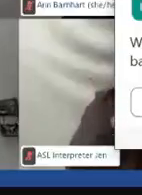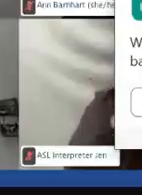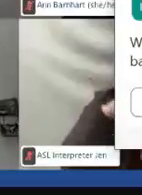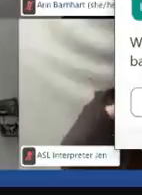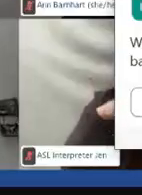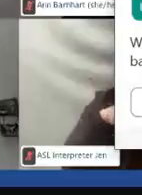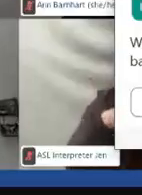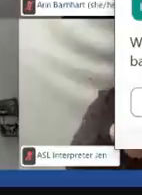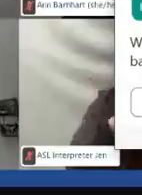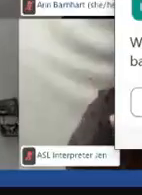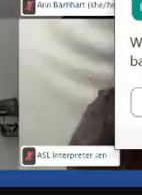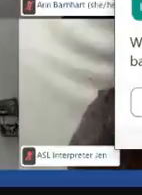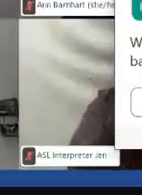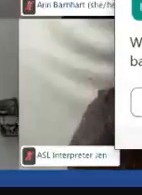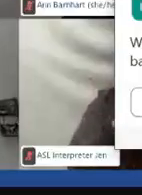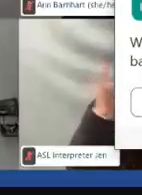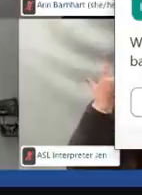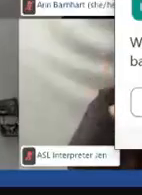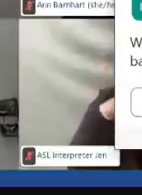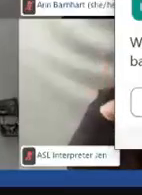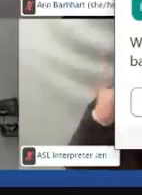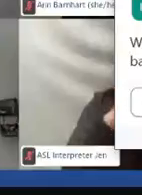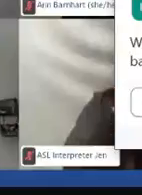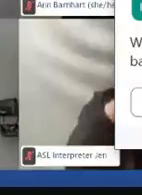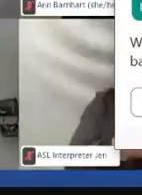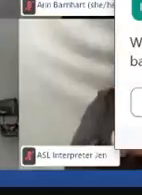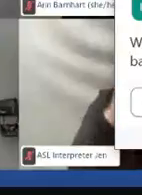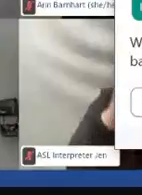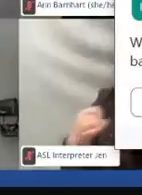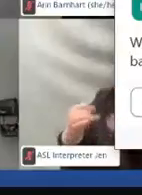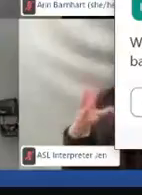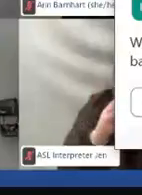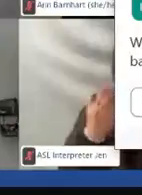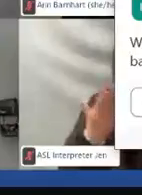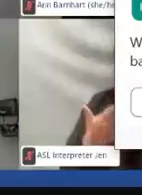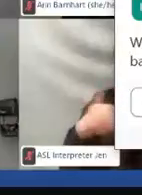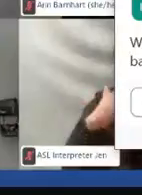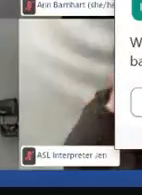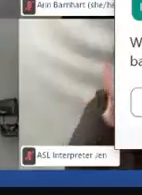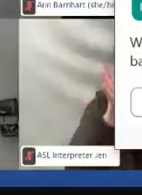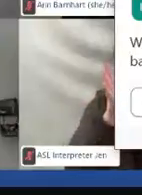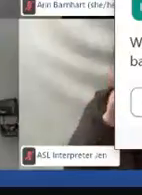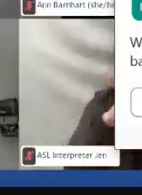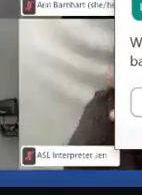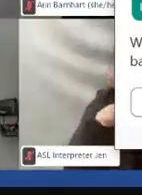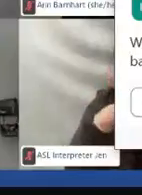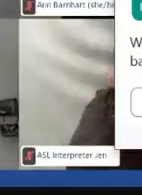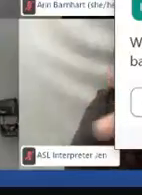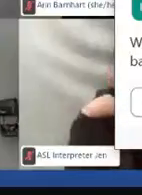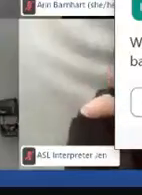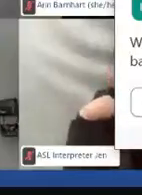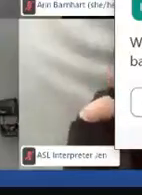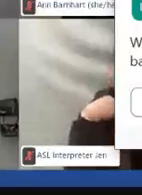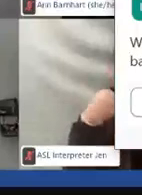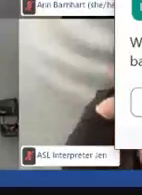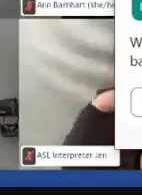time to review those things, because we may not go over them individually in the meeting. So we would need us as staff to make sure you have it in